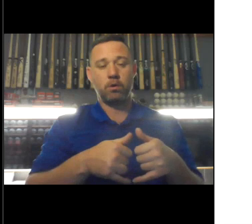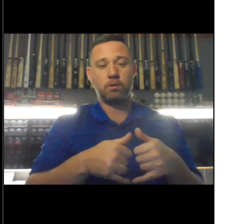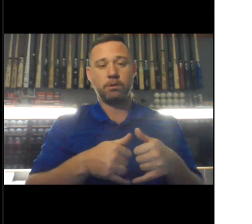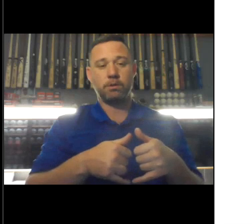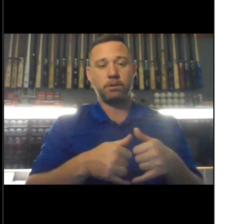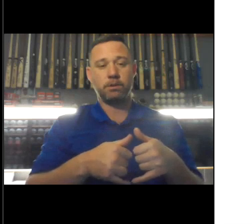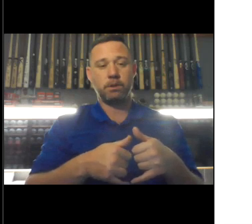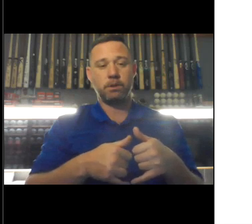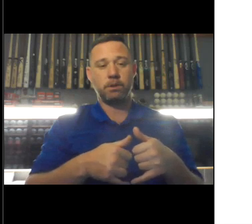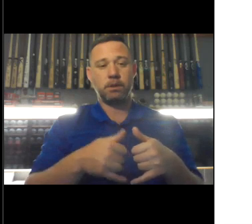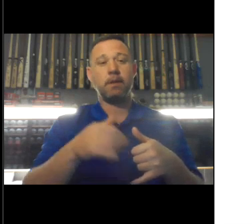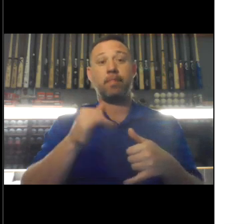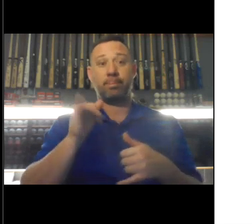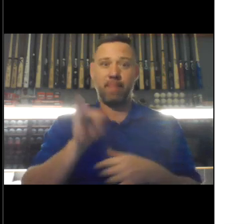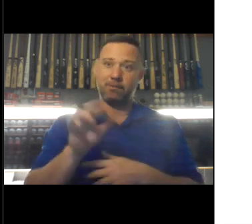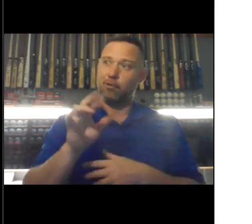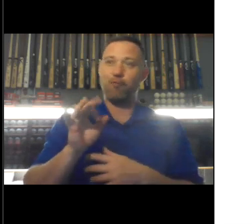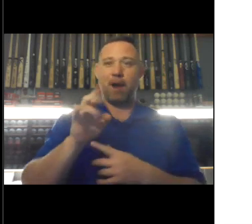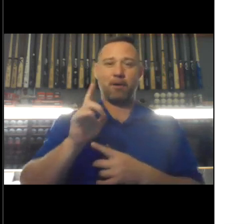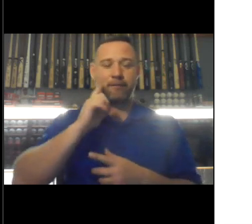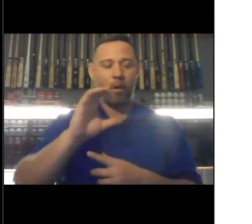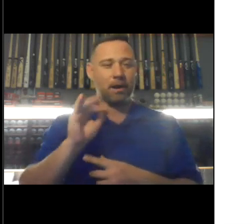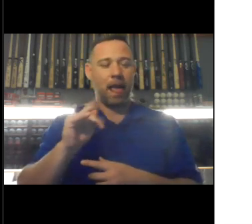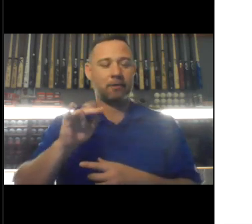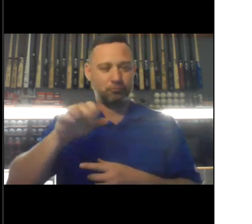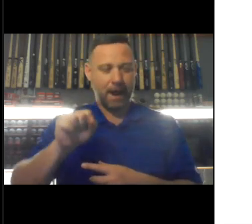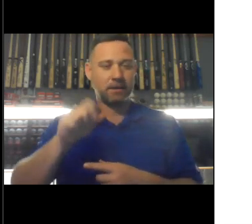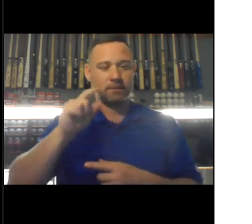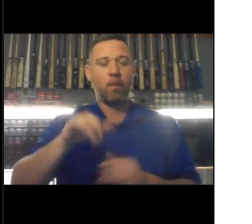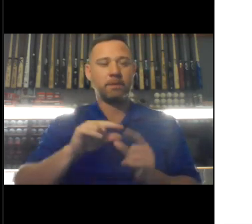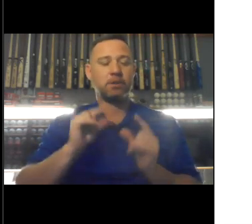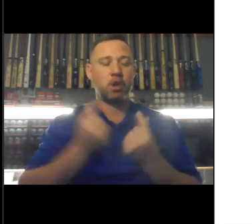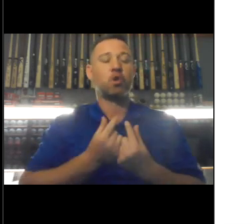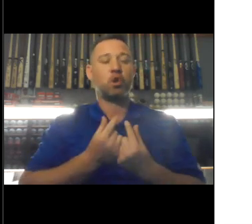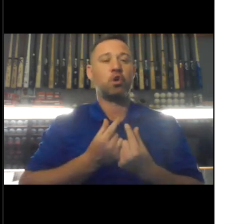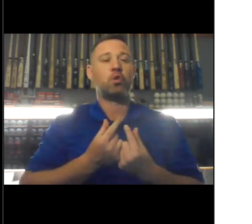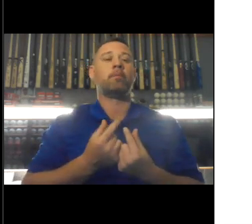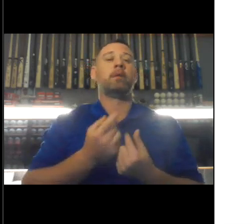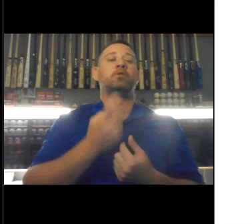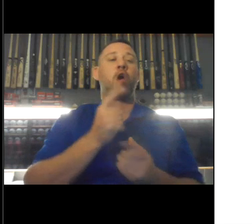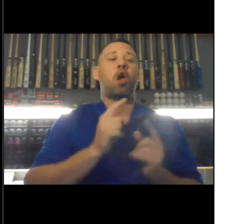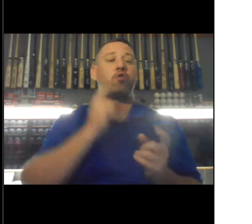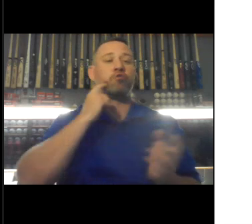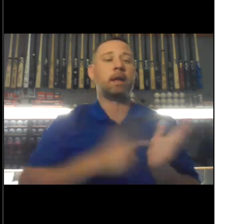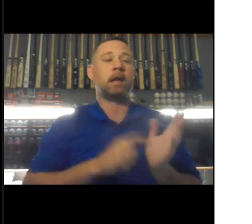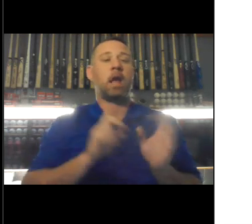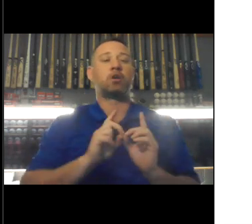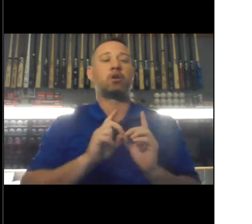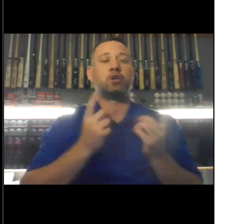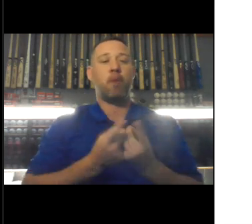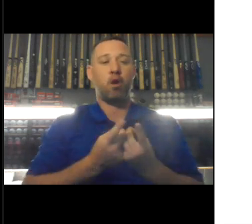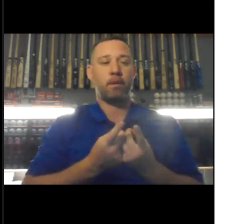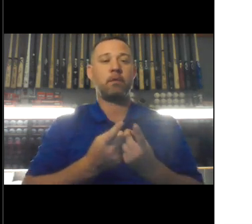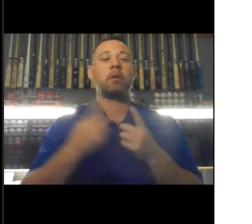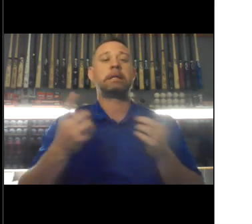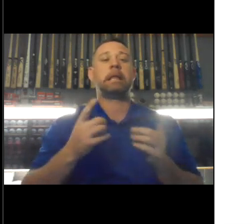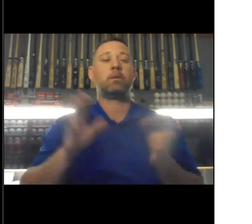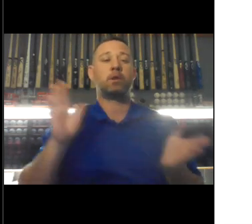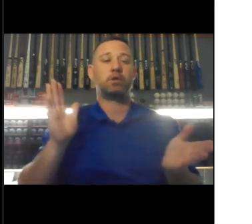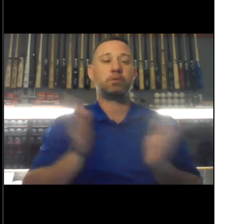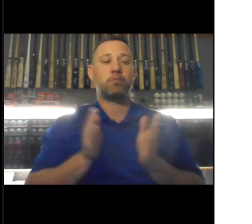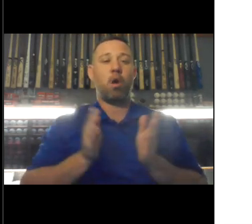a record for Caltrans for this group. And these are recognizing departments in their dealings with small business